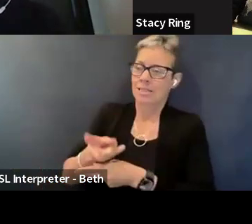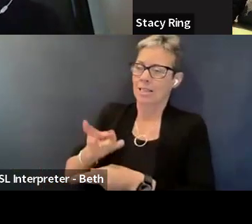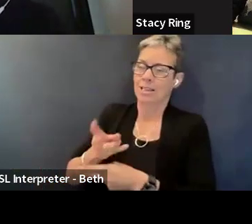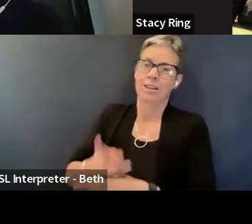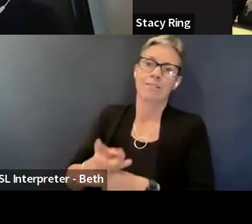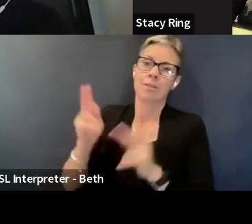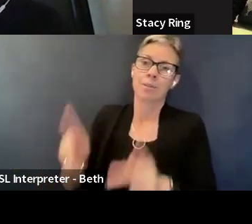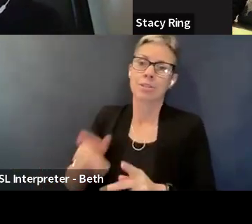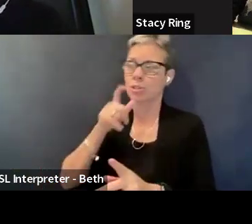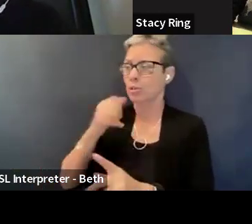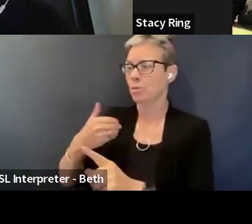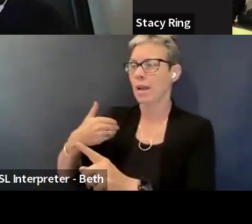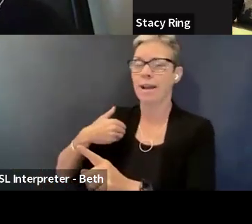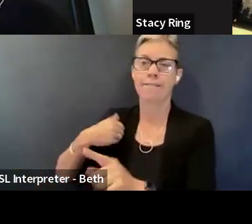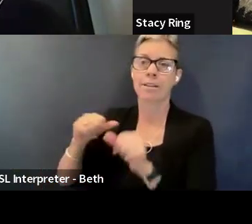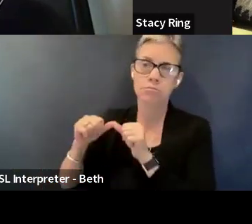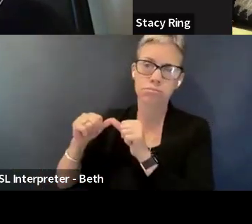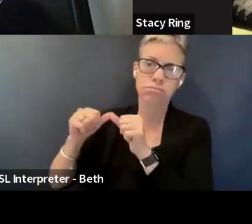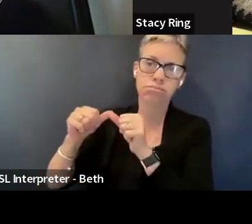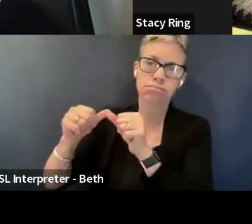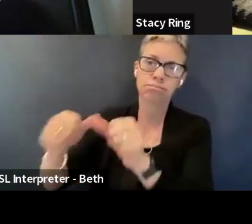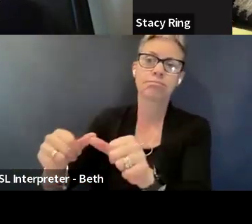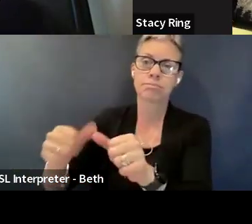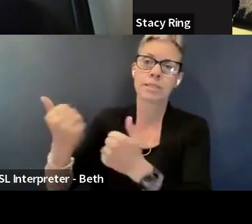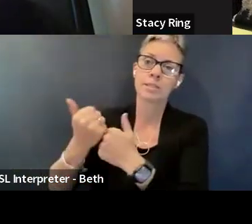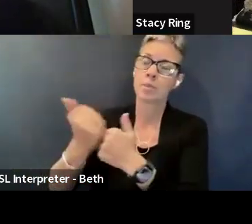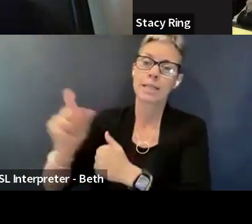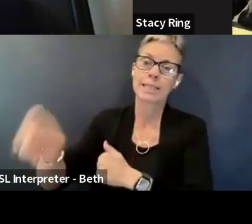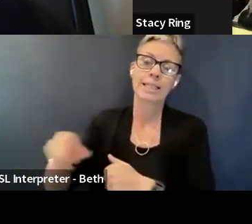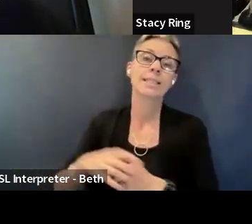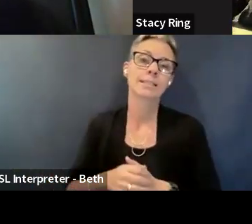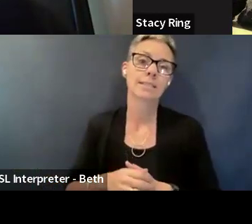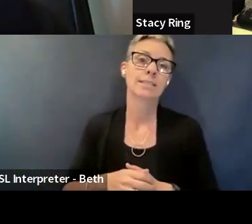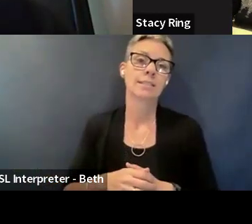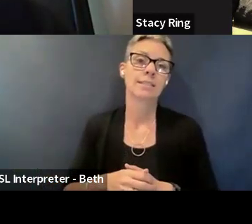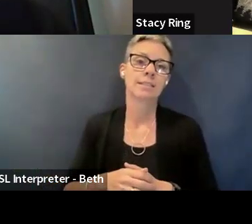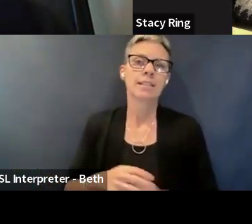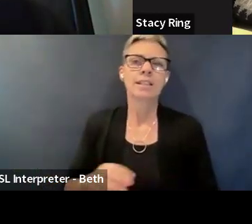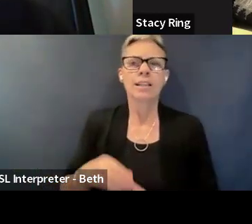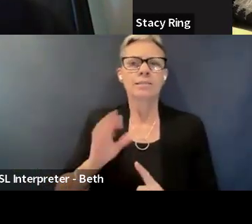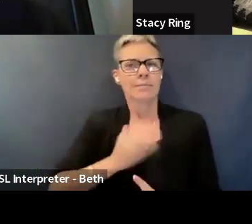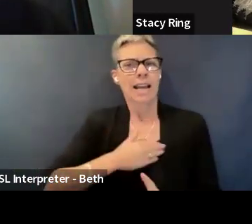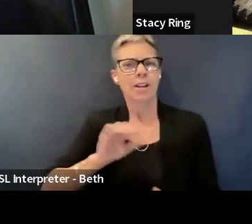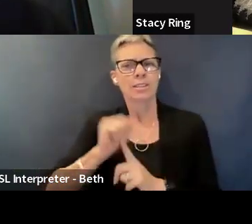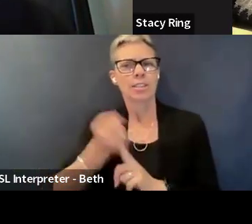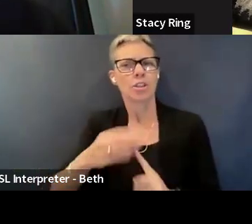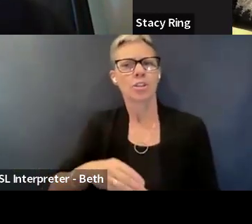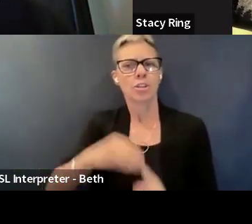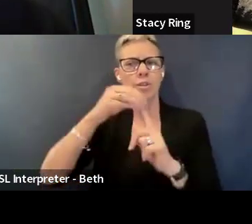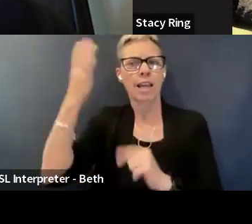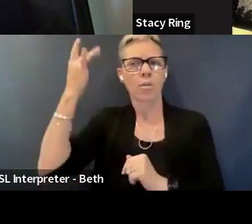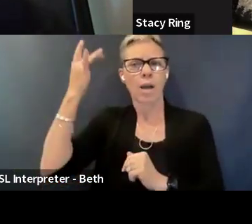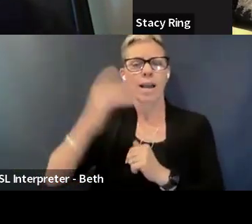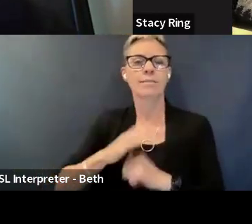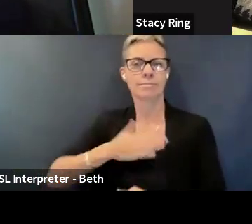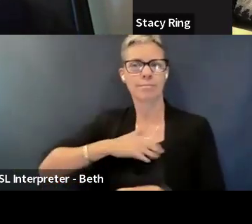one who has a chronic and extensive support need. What's unique to our situation, though, is my